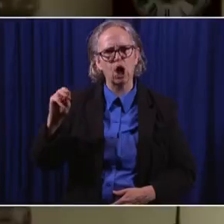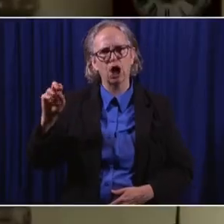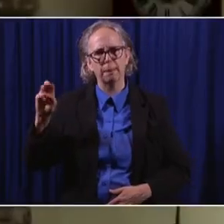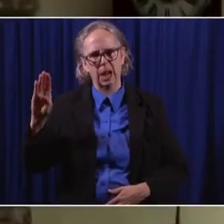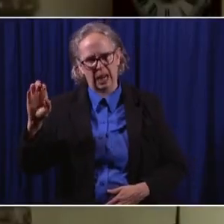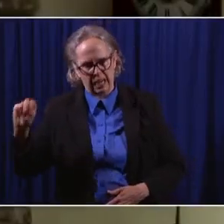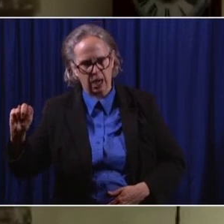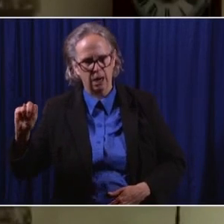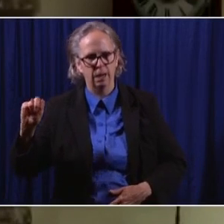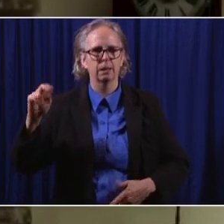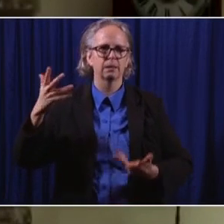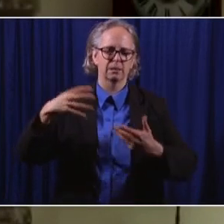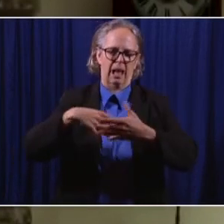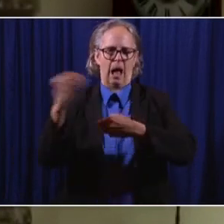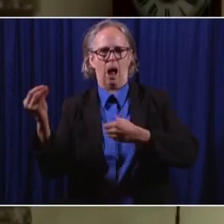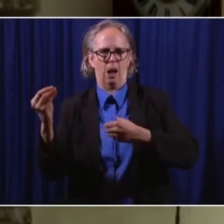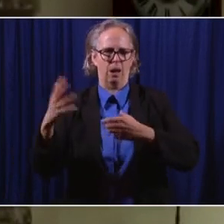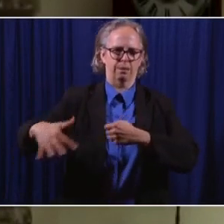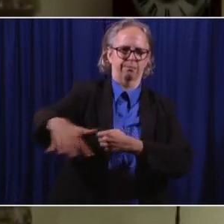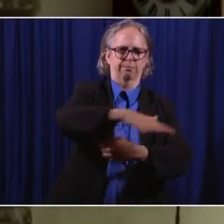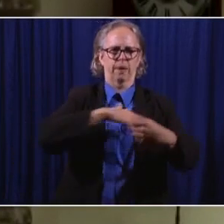good.